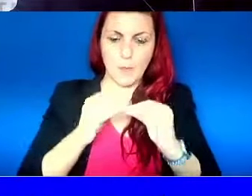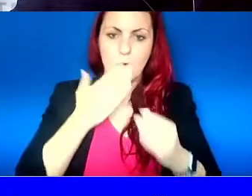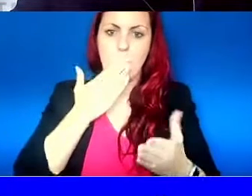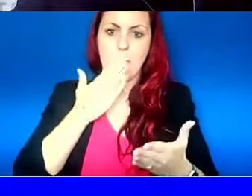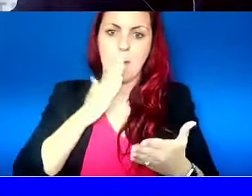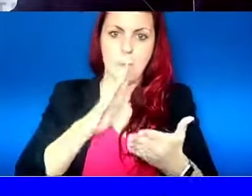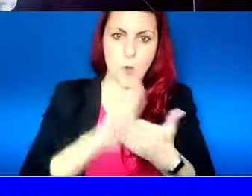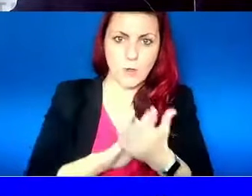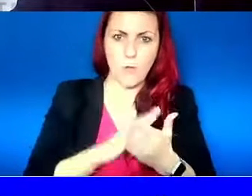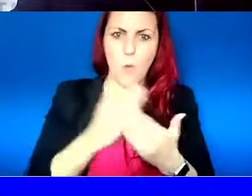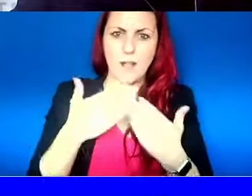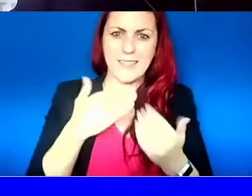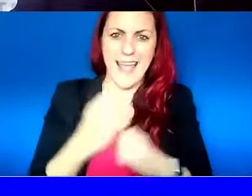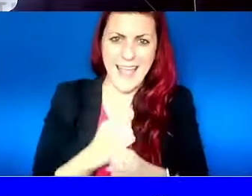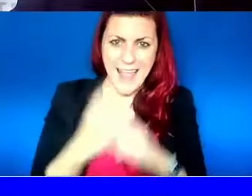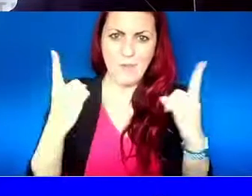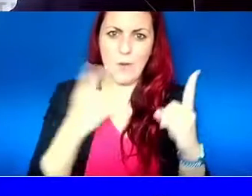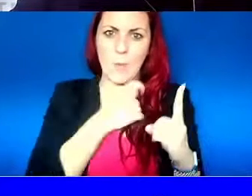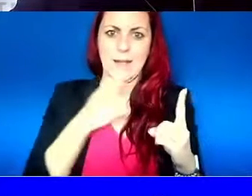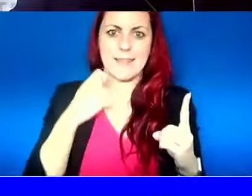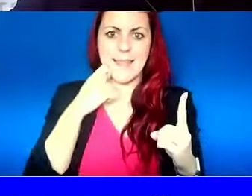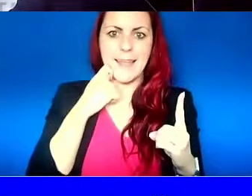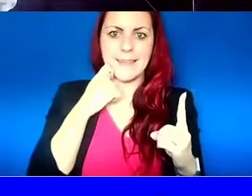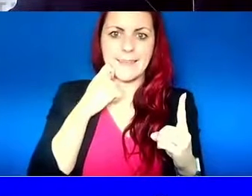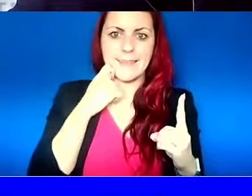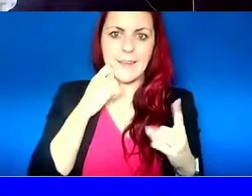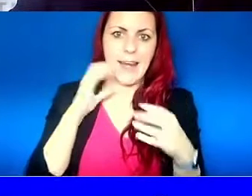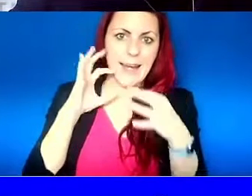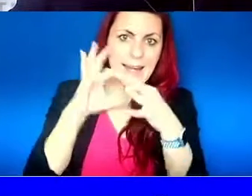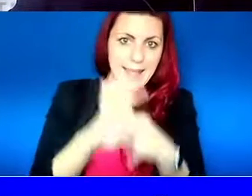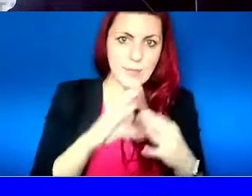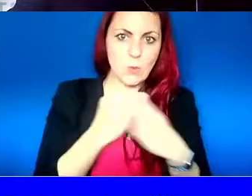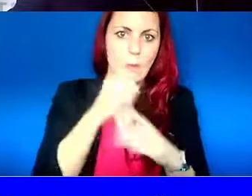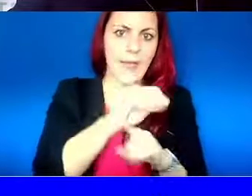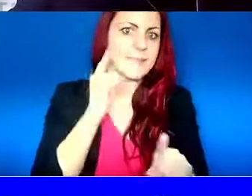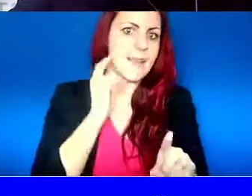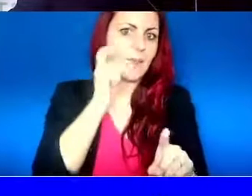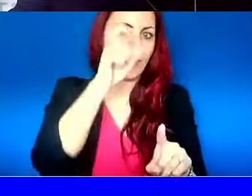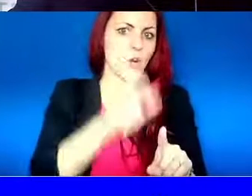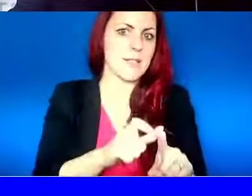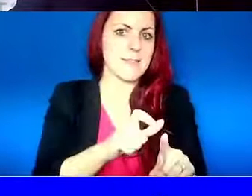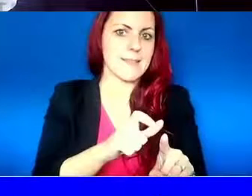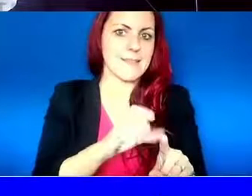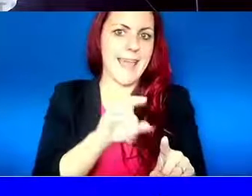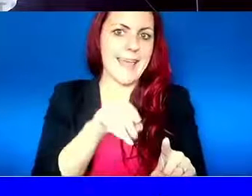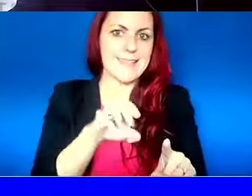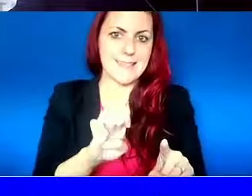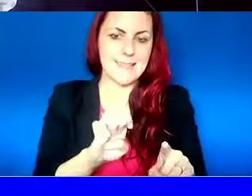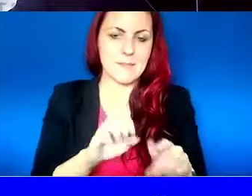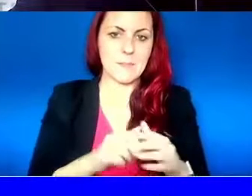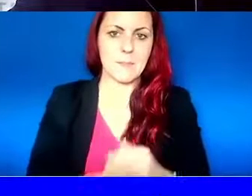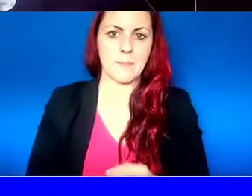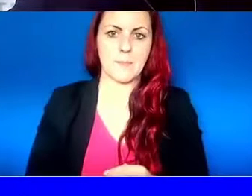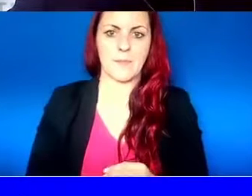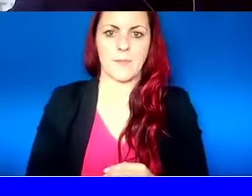other people are saying relating to the deaf person's case. Next